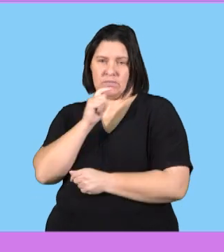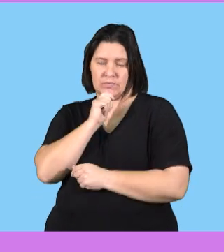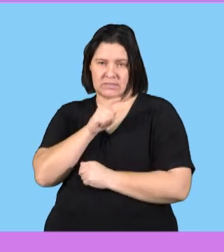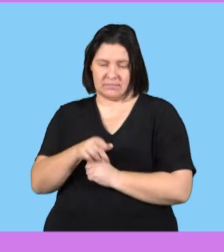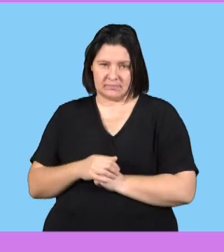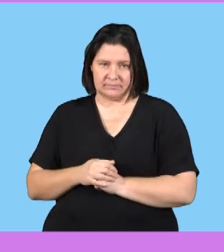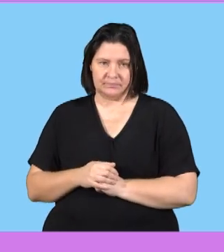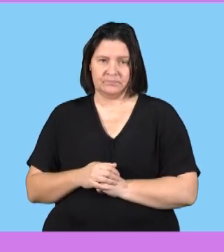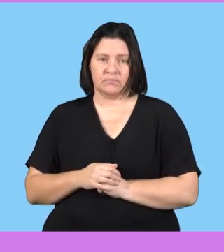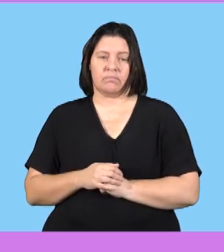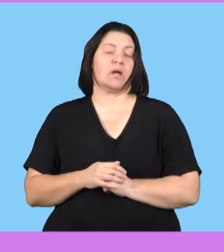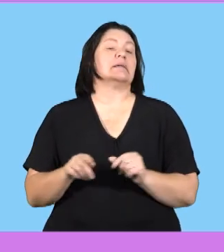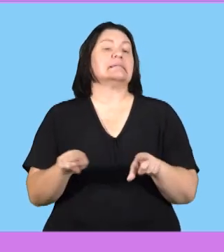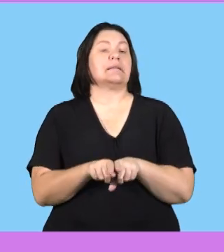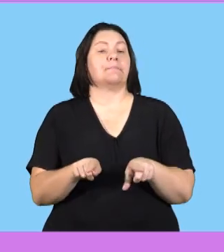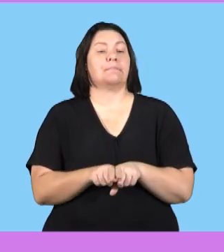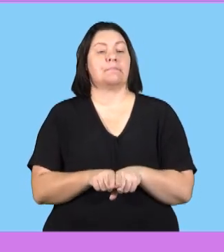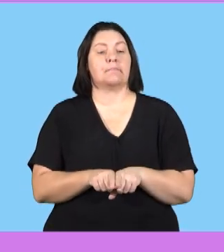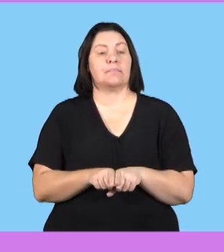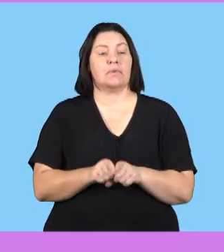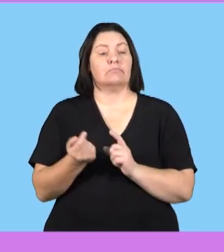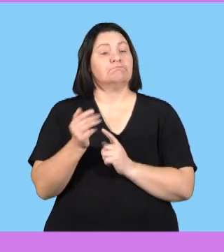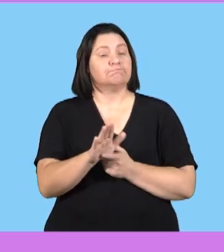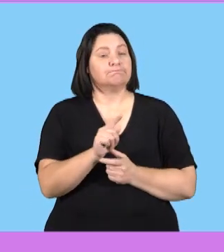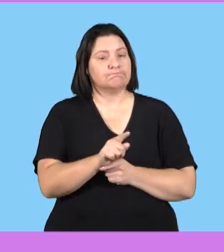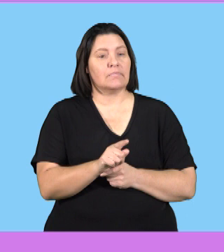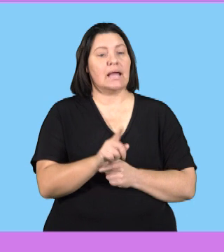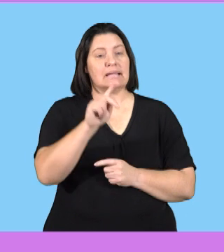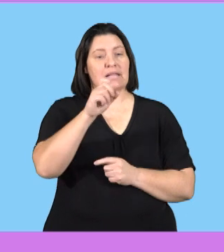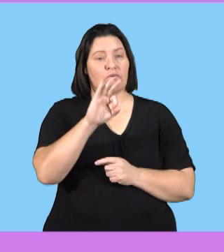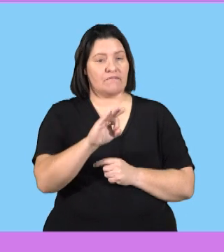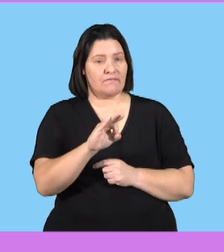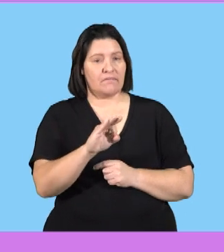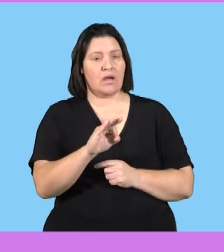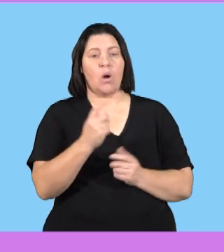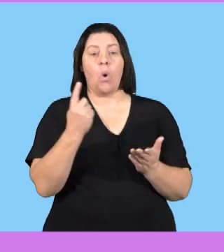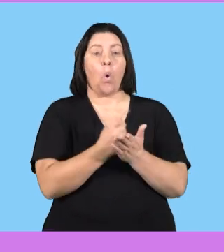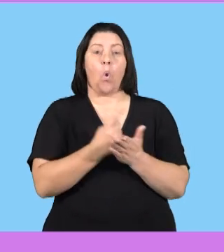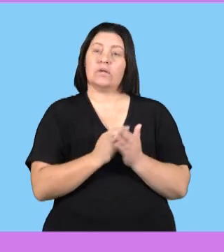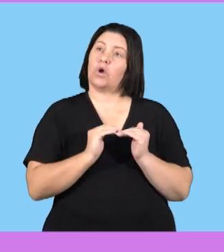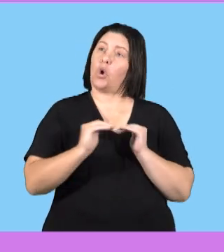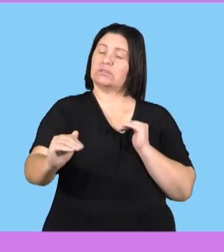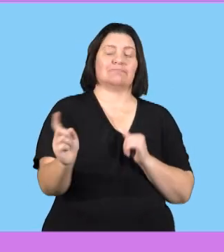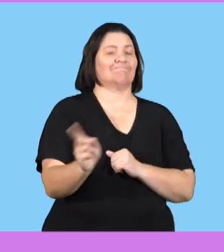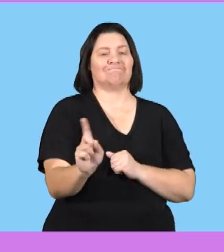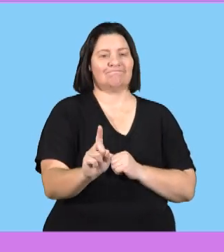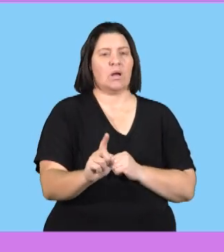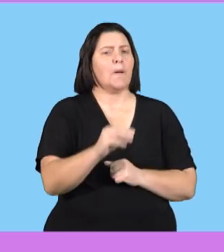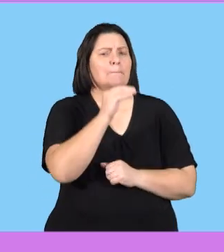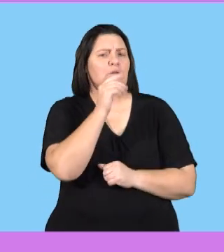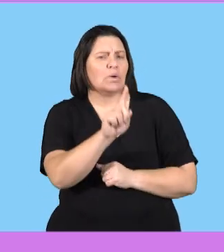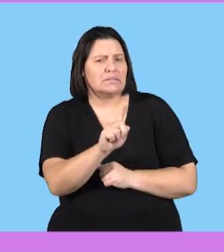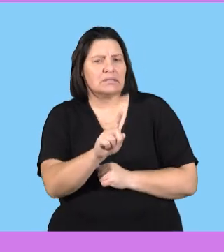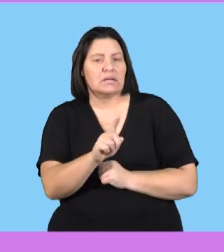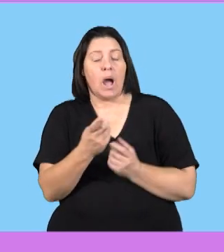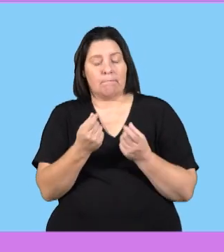of units used, right? Then also, I've indicated to you that a tariff or tariffs are not always constant. What